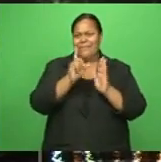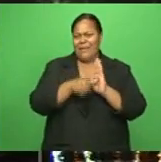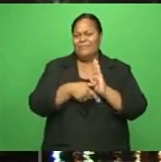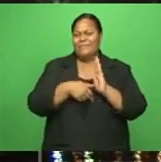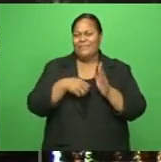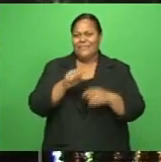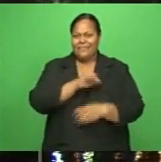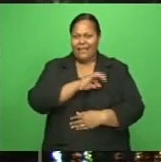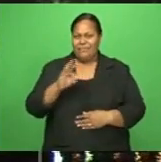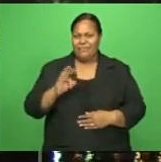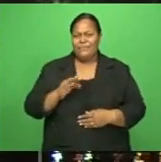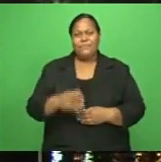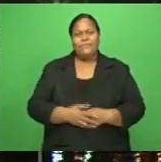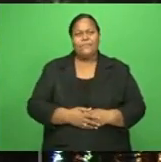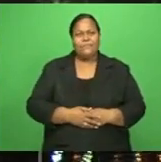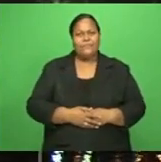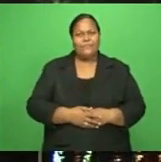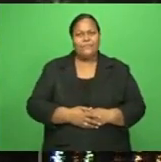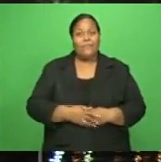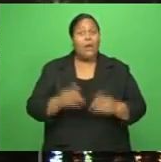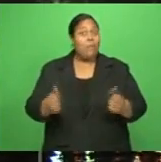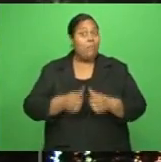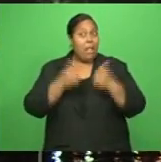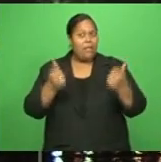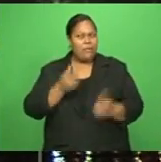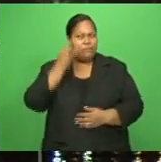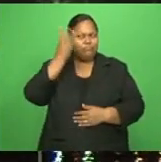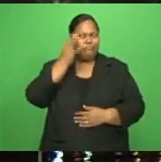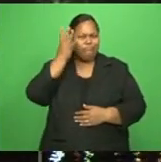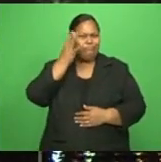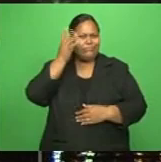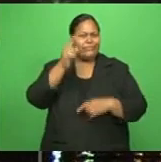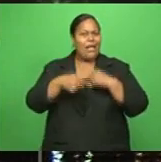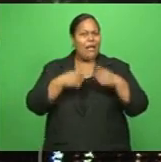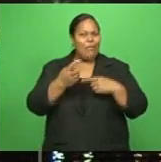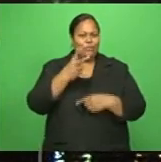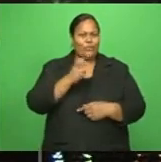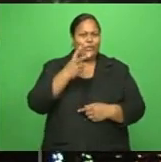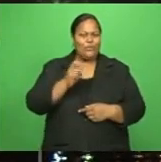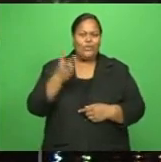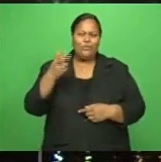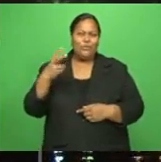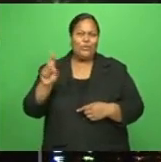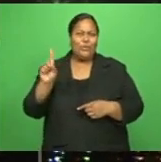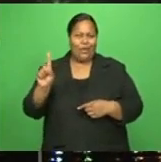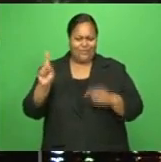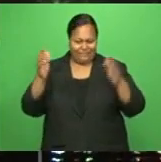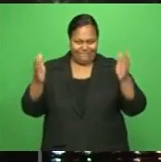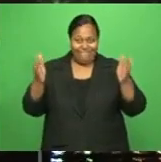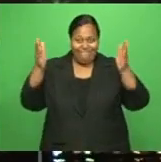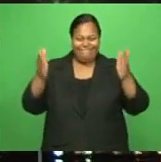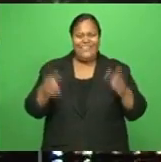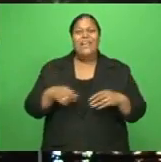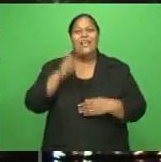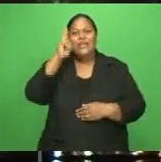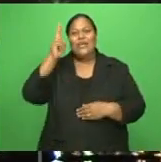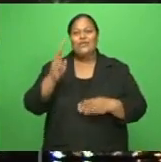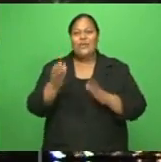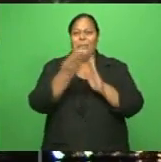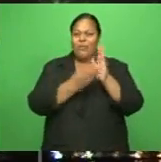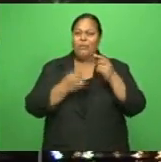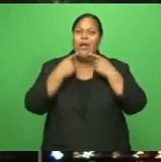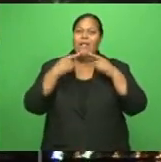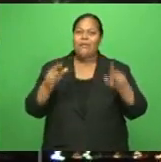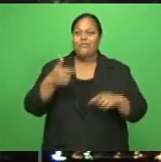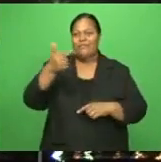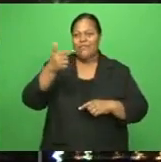Numerous predictions are being made about the 2020-2021 national budget to be announced on the 17th of this month. Economist Dr. Rohit Kishore